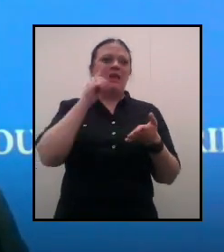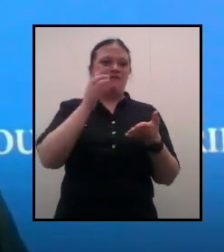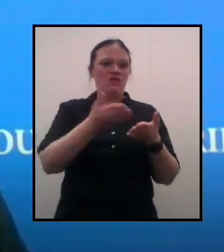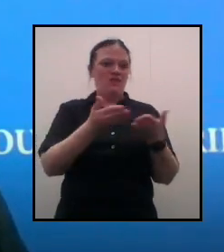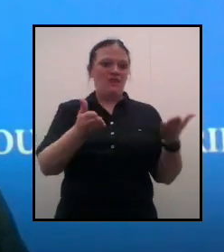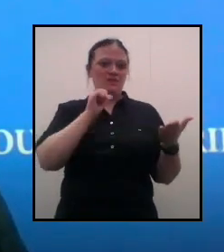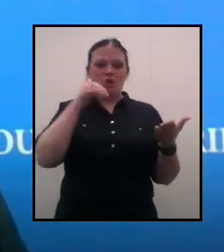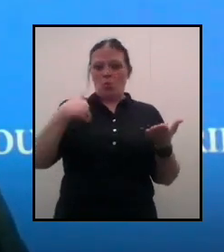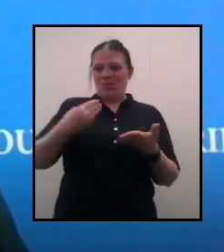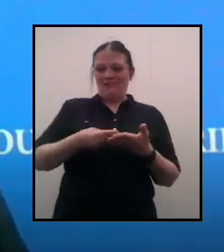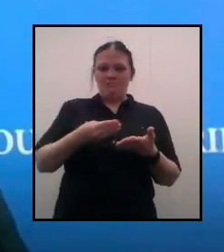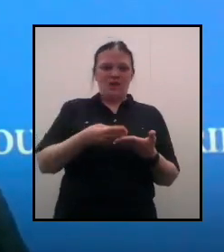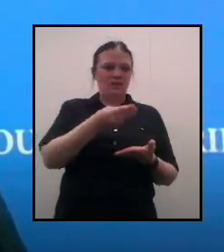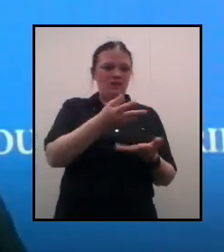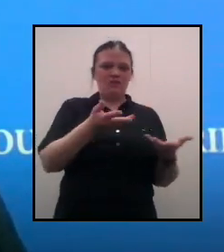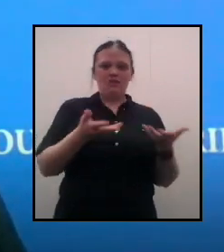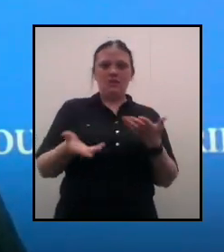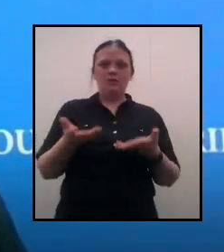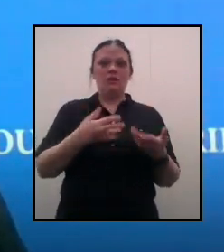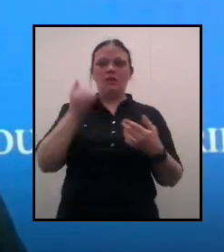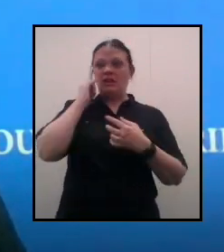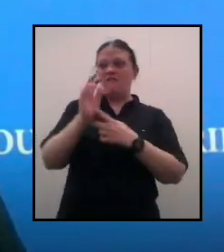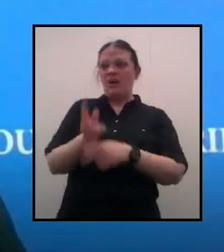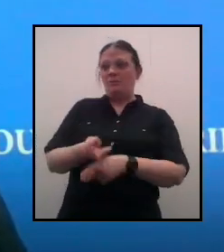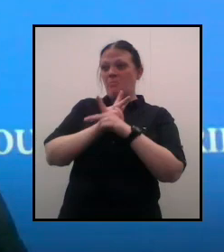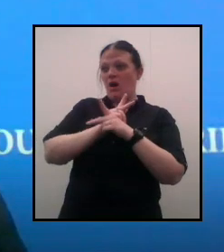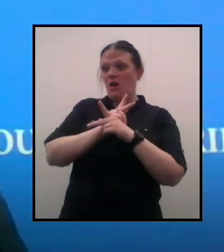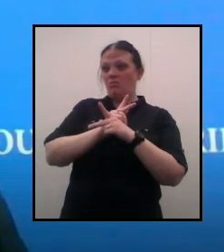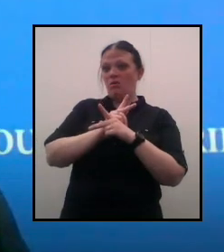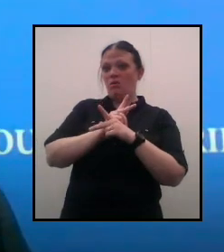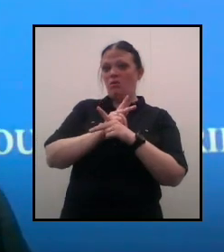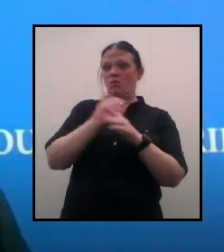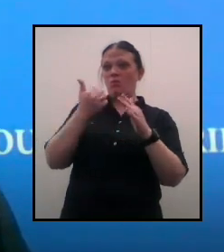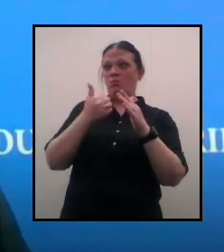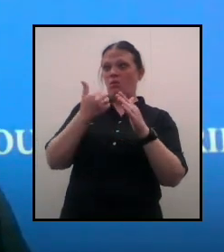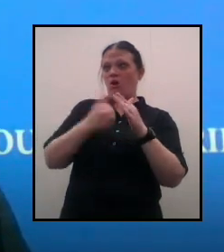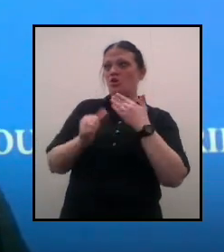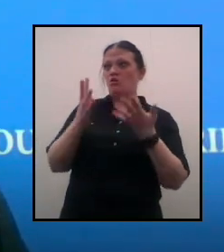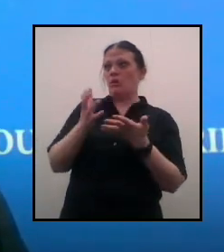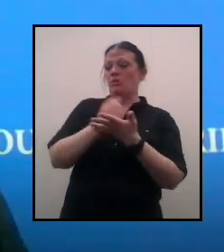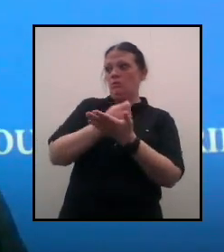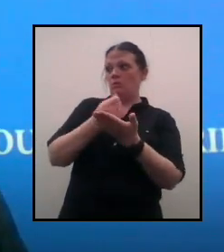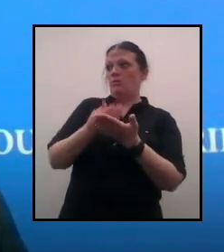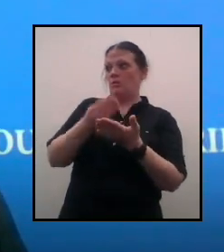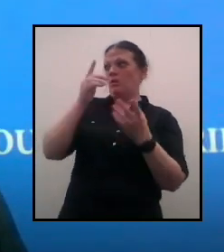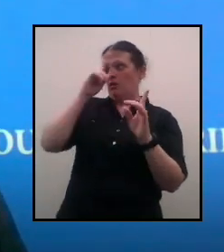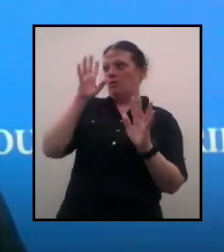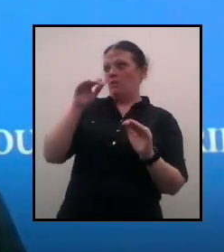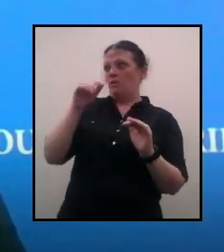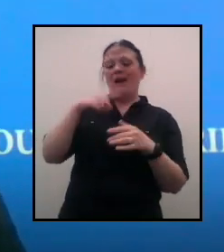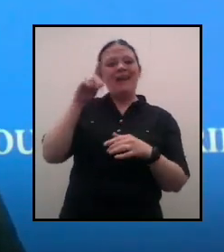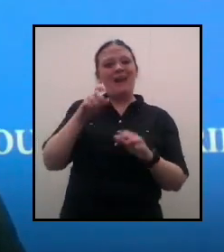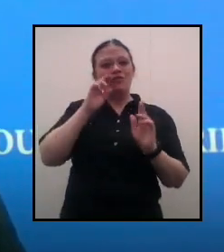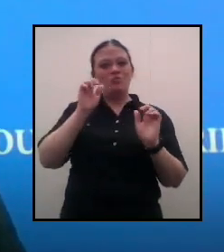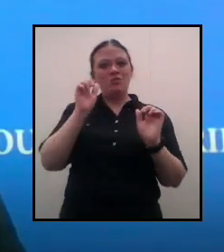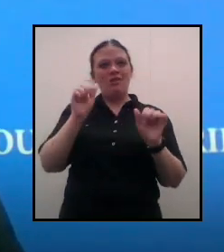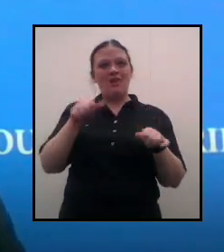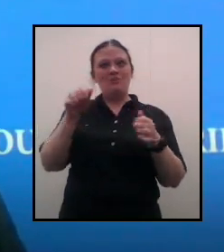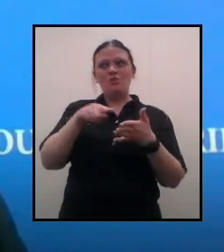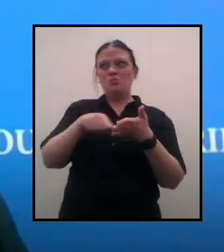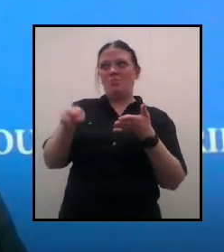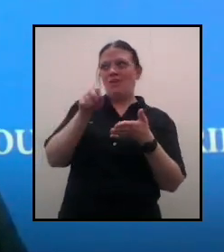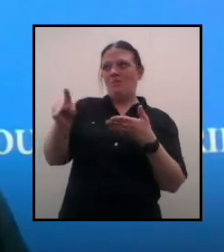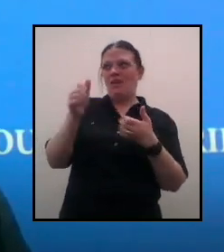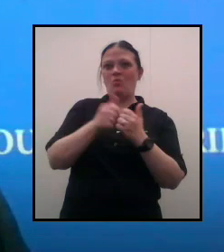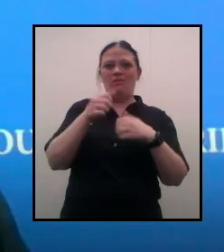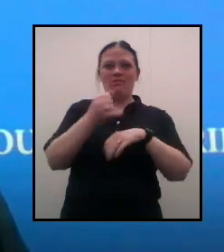don't have cash for, or even if we borrow money under a revenue anticipation note, I got to be able to pay back that note plus a little interest.